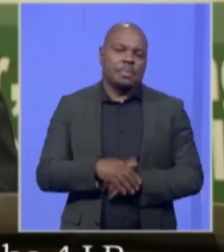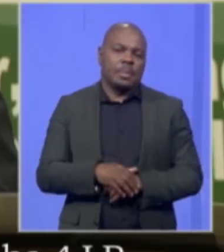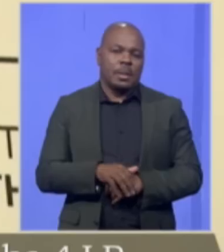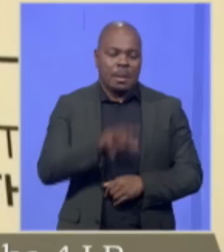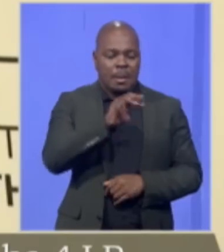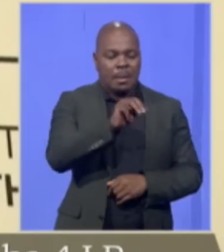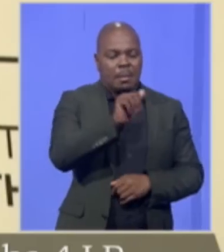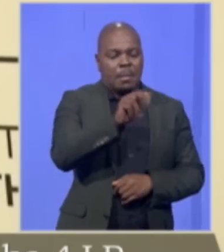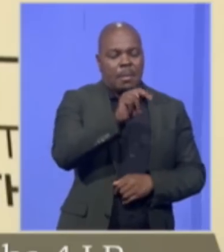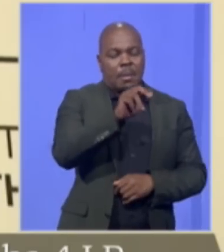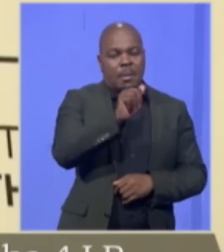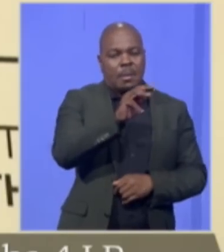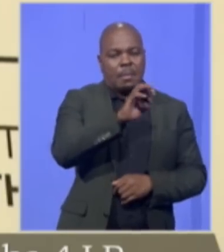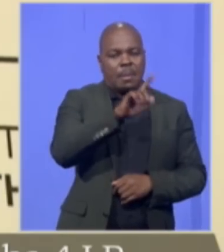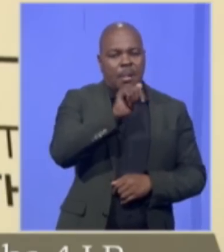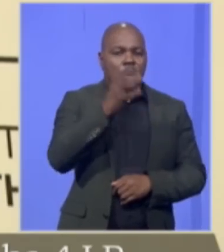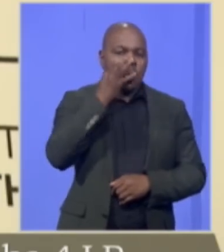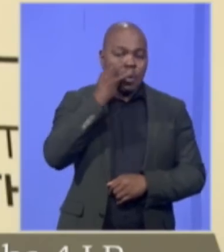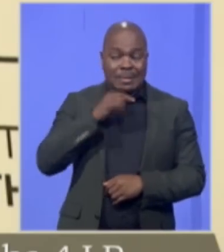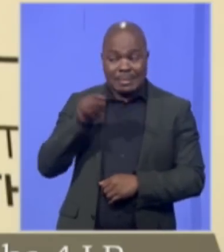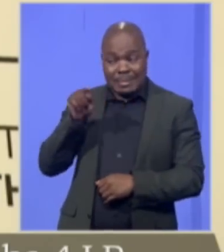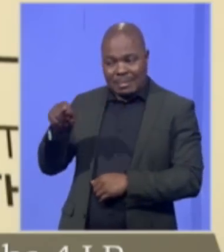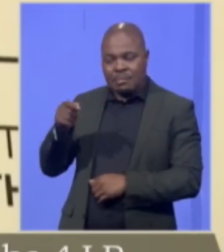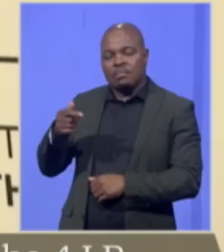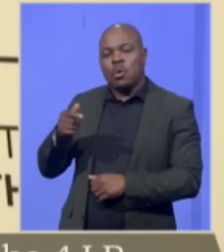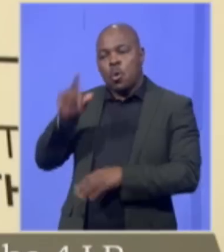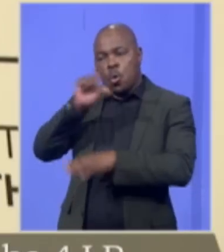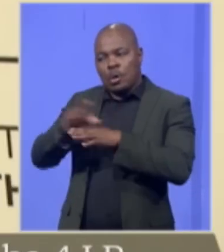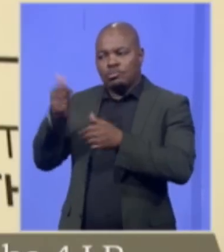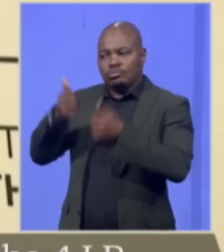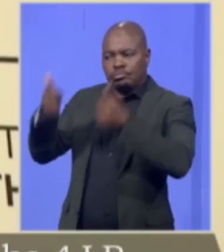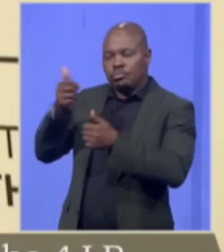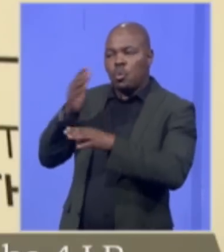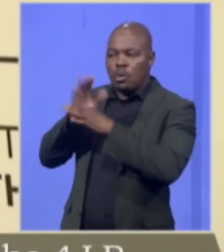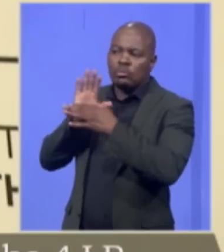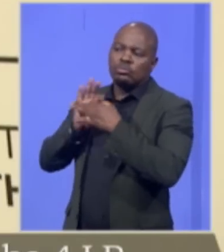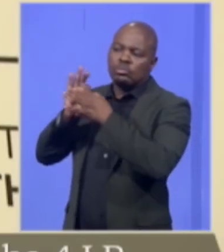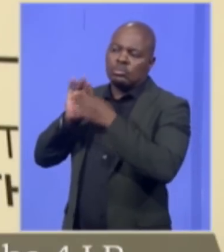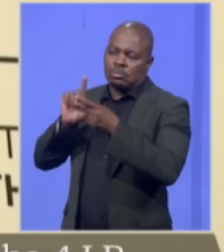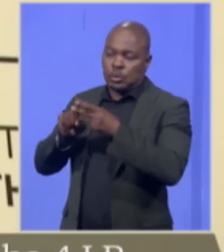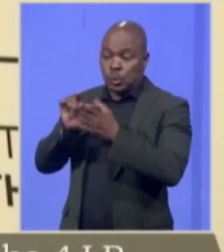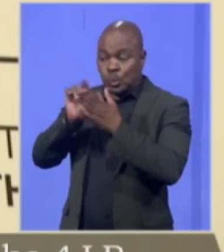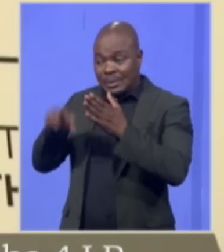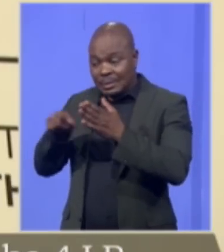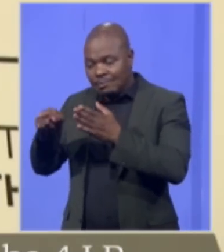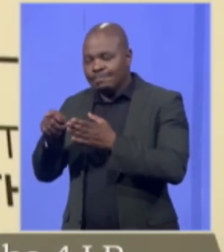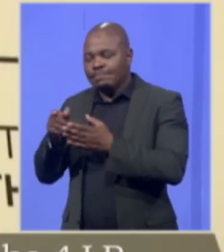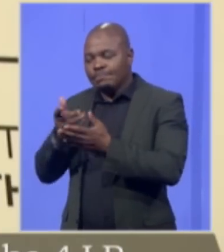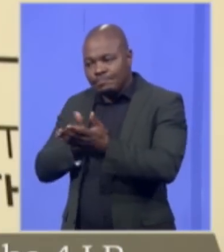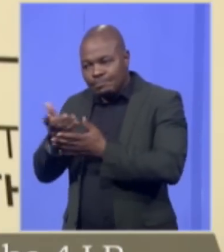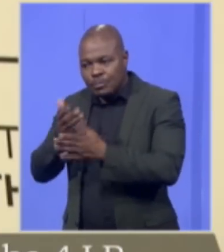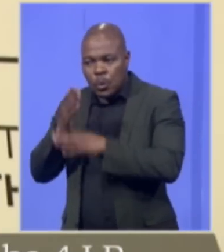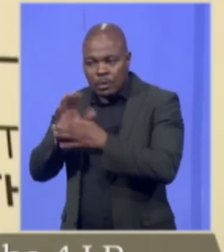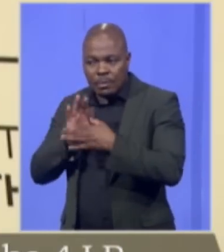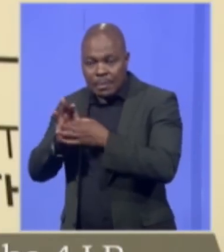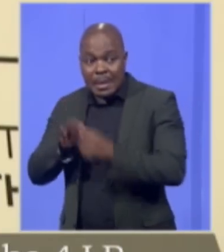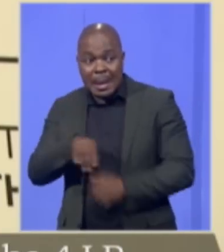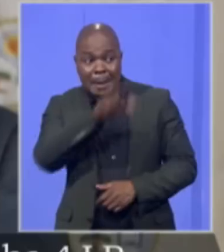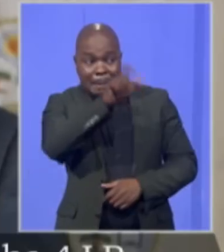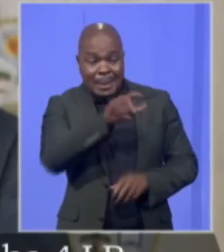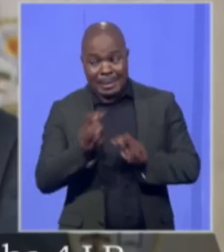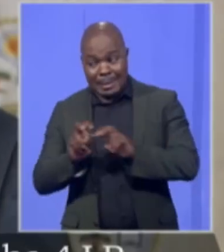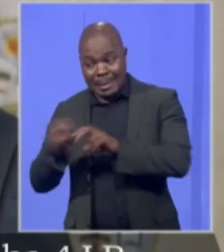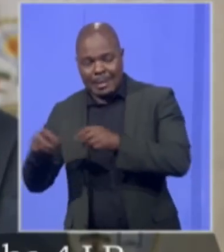ba tlo šomišana le bolaodi ba college ya Tlharihani le go šomišana le baithuti gore mogononela o a katile go barutwana go